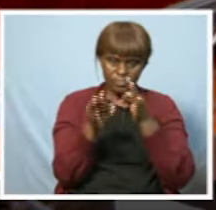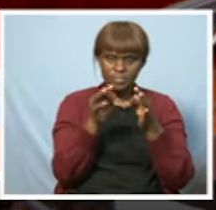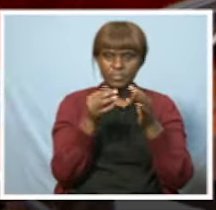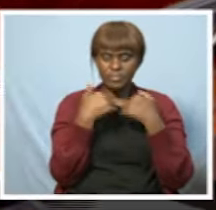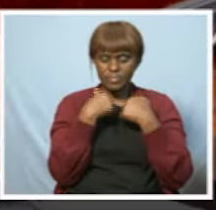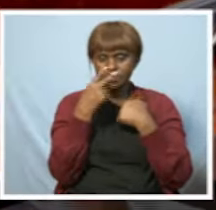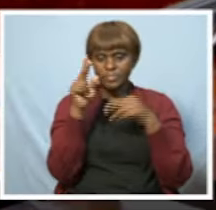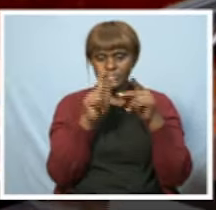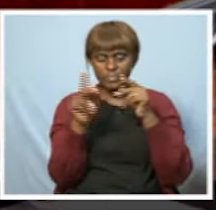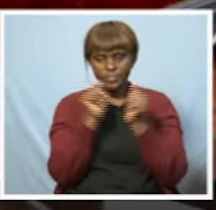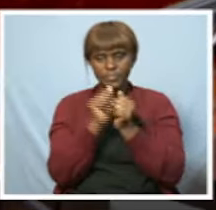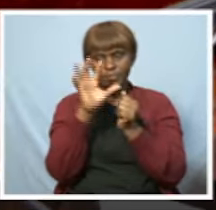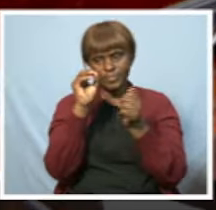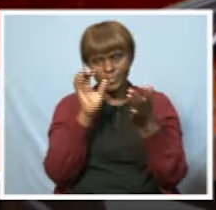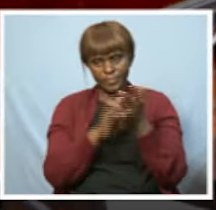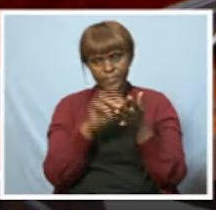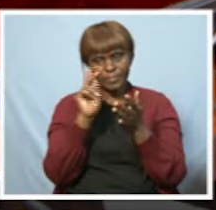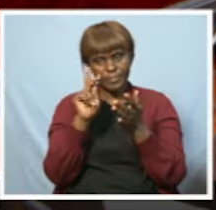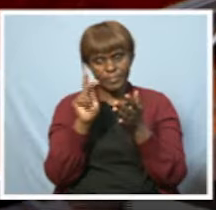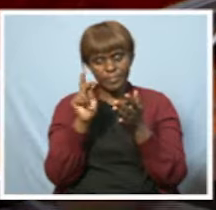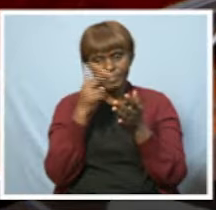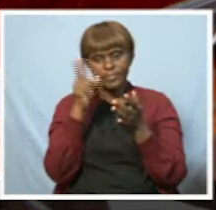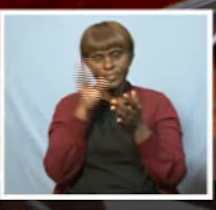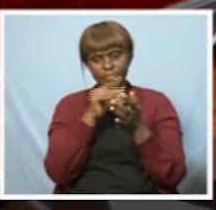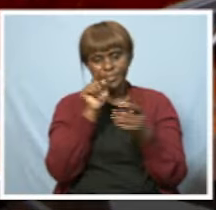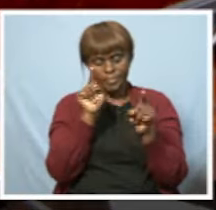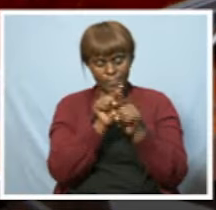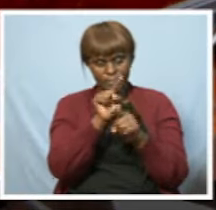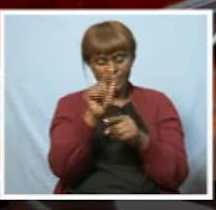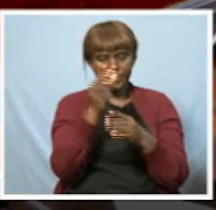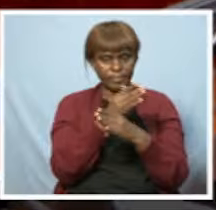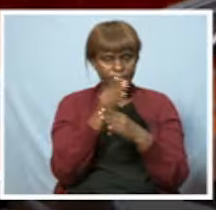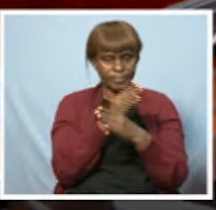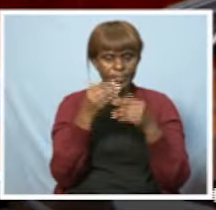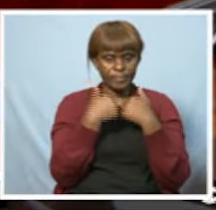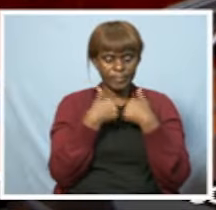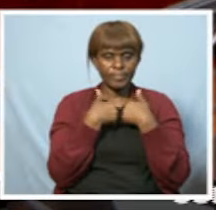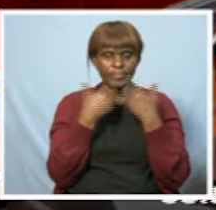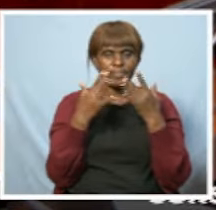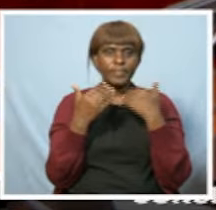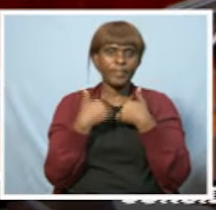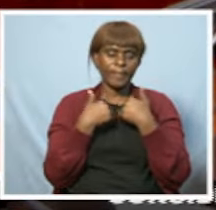seen people with a 50,000 kwacha do this business?